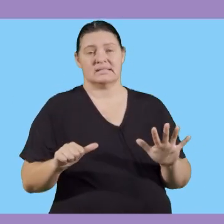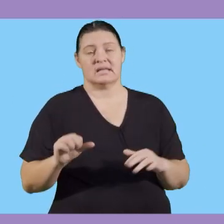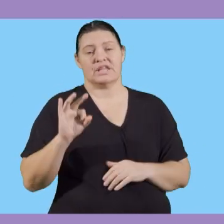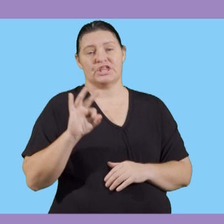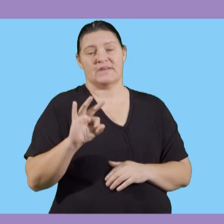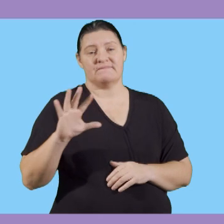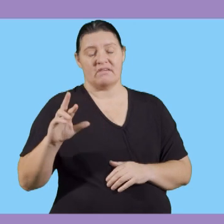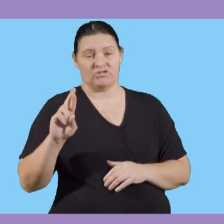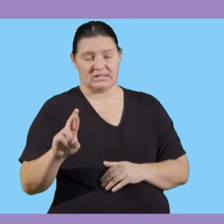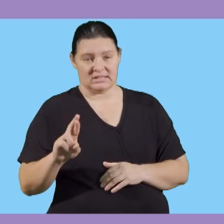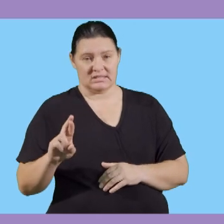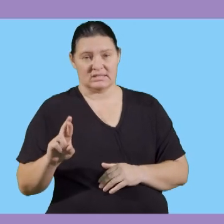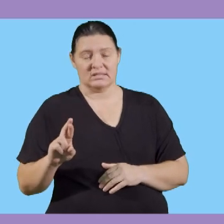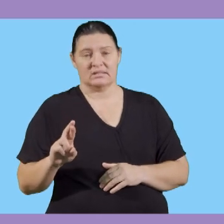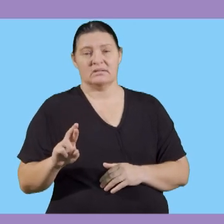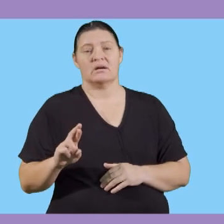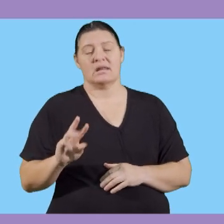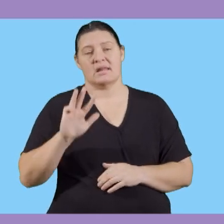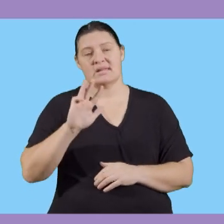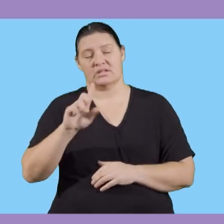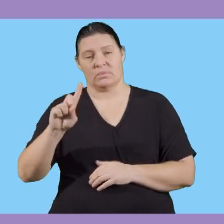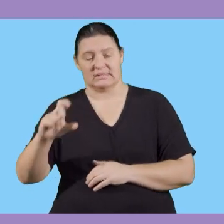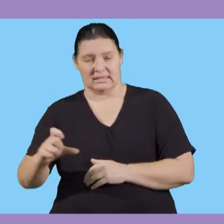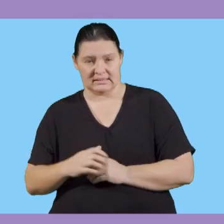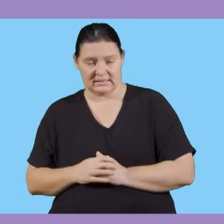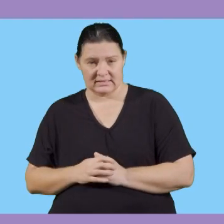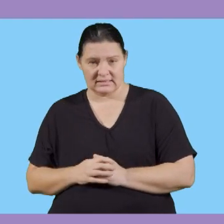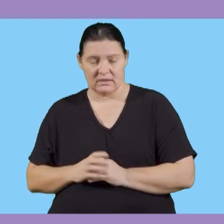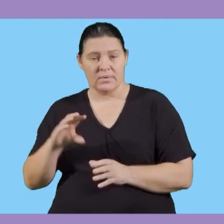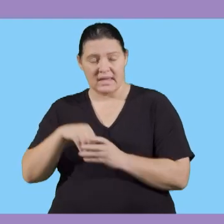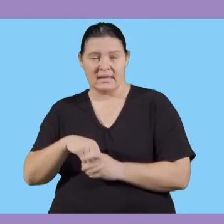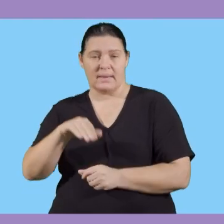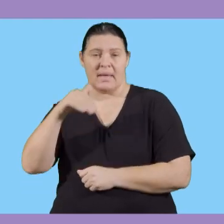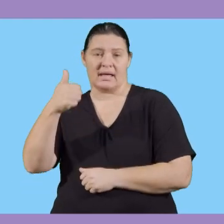635 rands and 91 cents in his